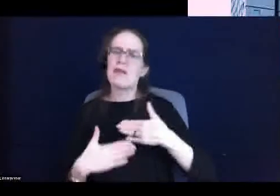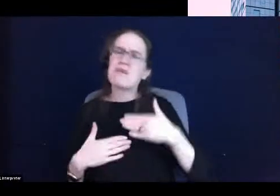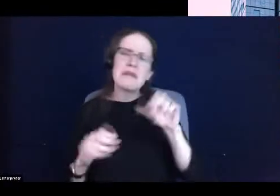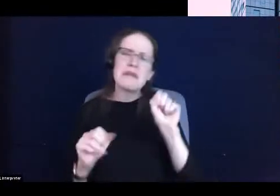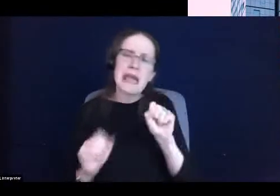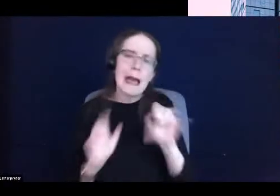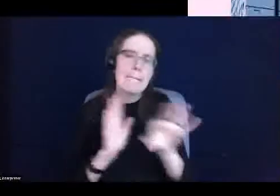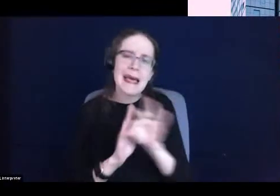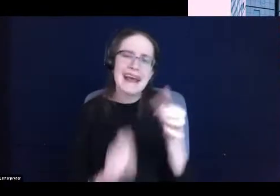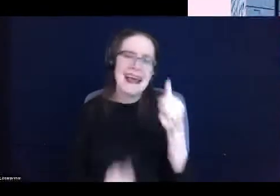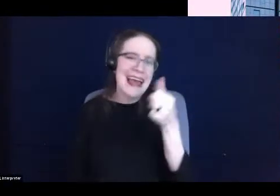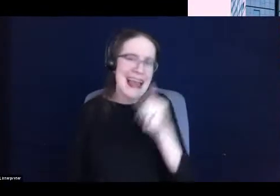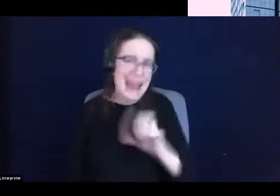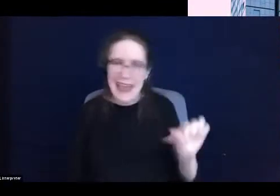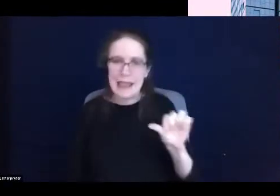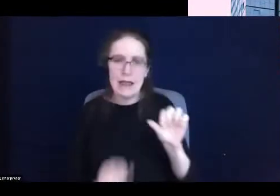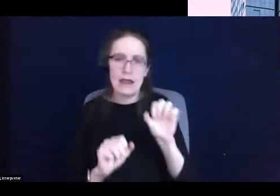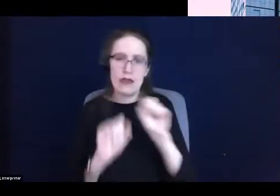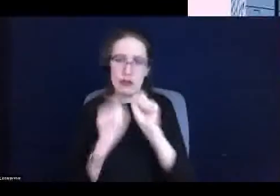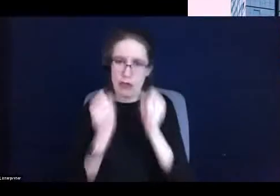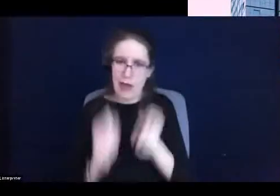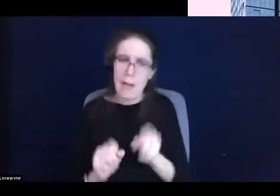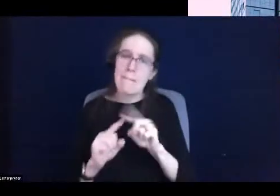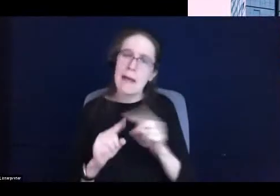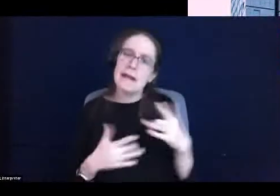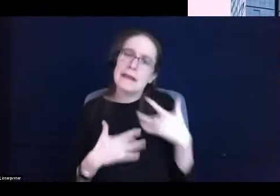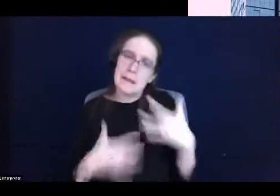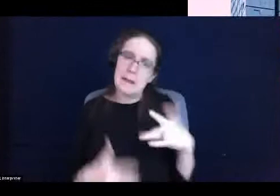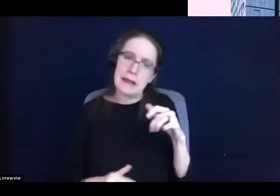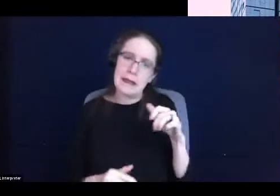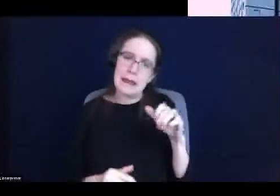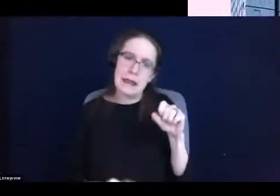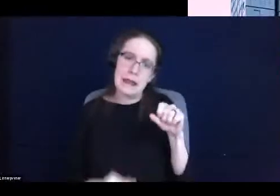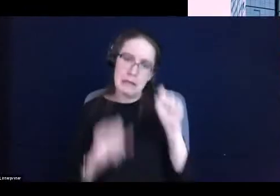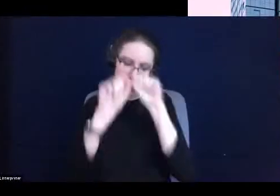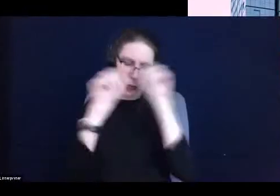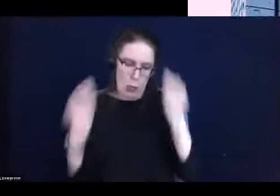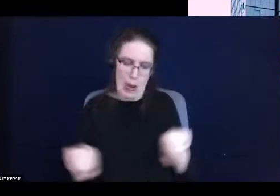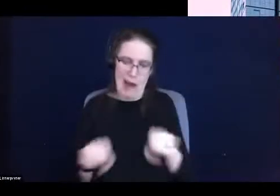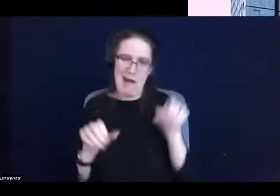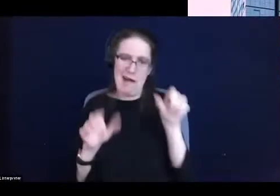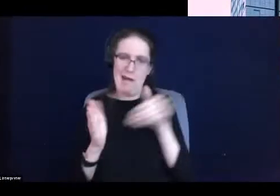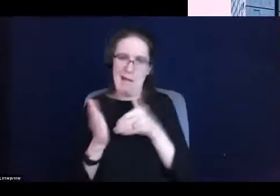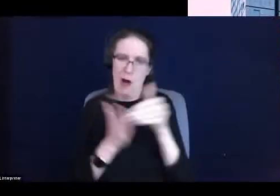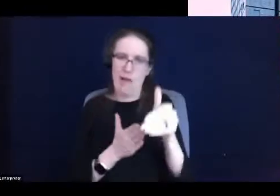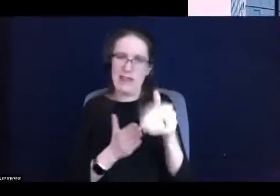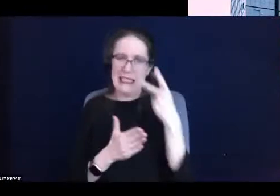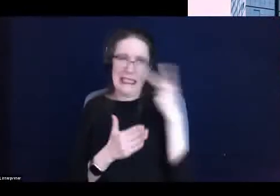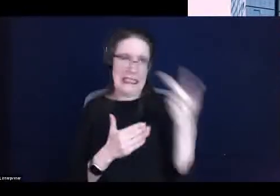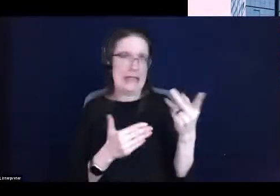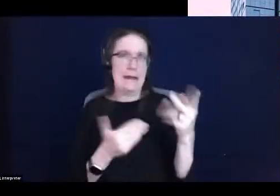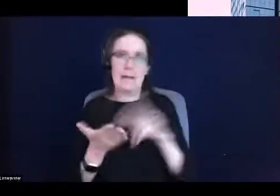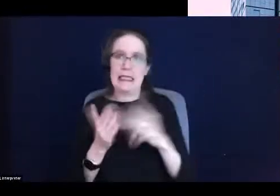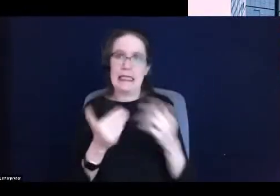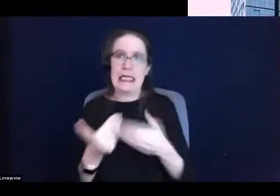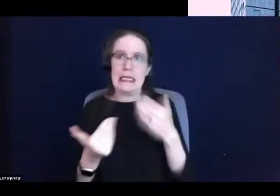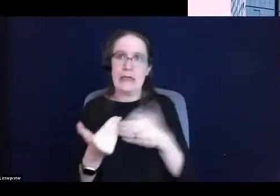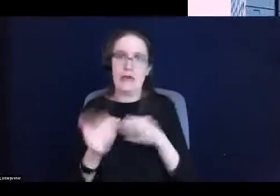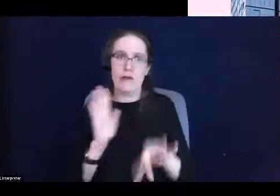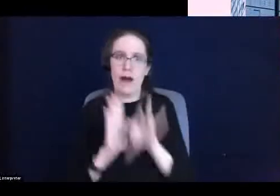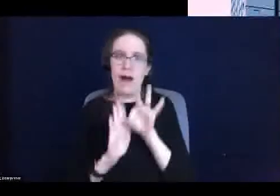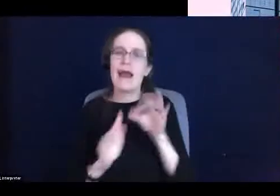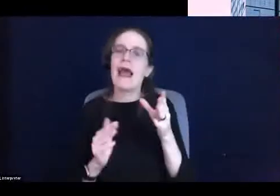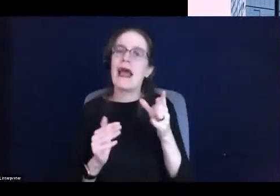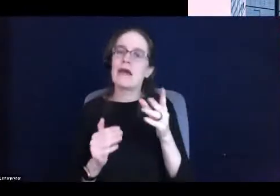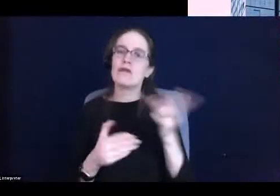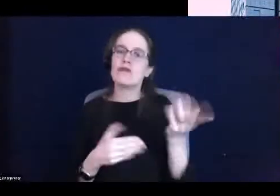of squares in our different environments, so they should be easy to find. And again, engaging our visual sense.